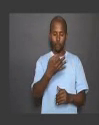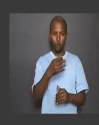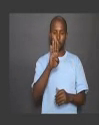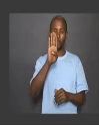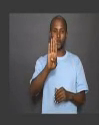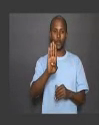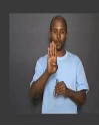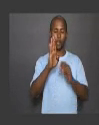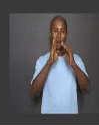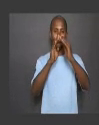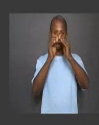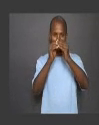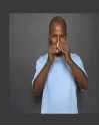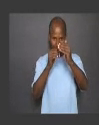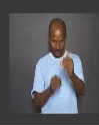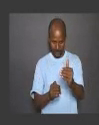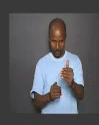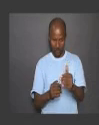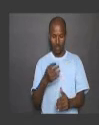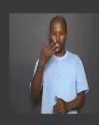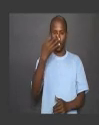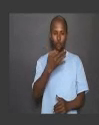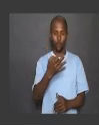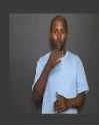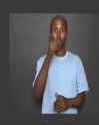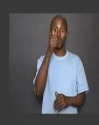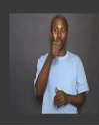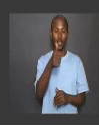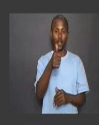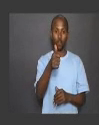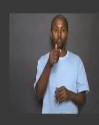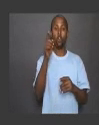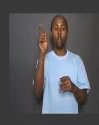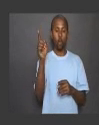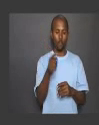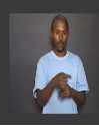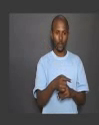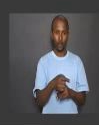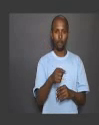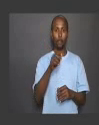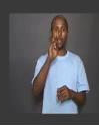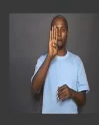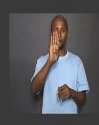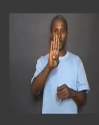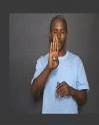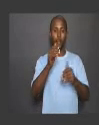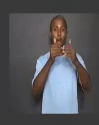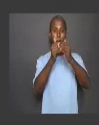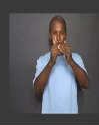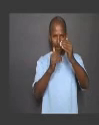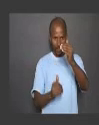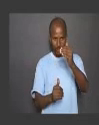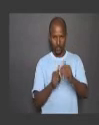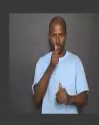of b minus f of a over b